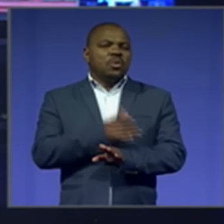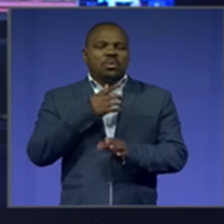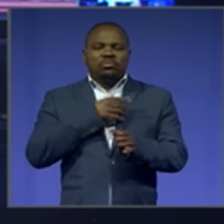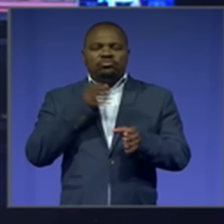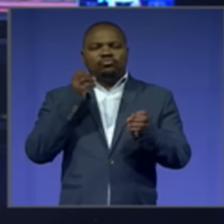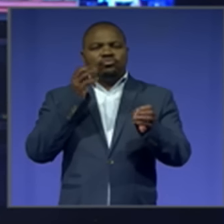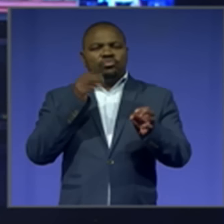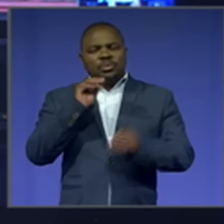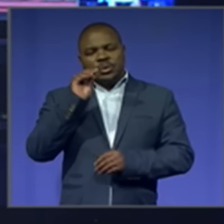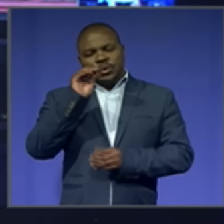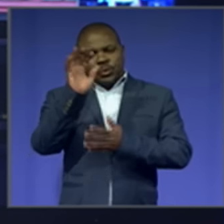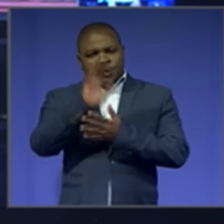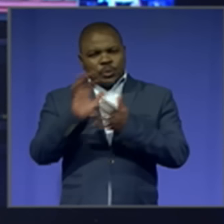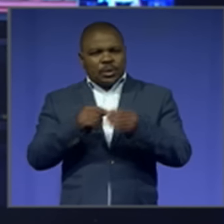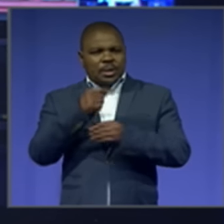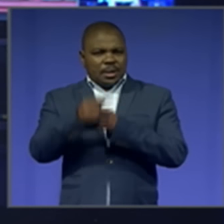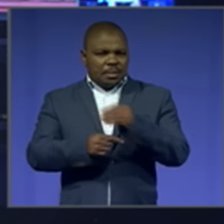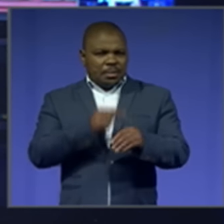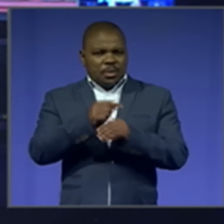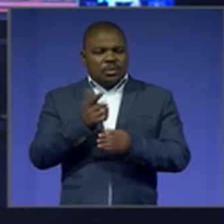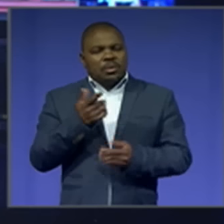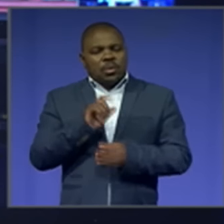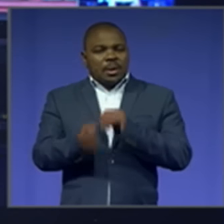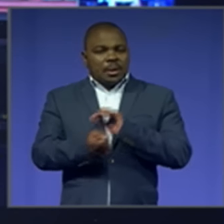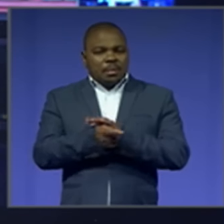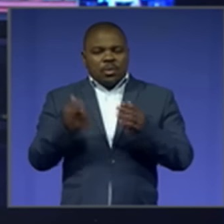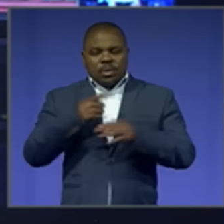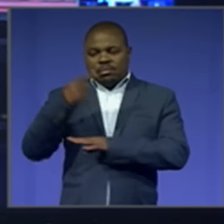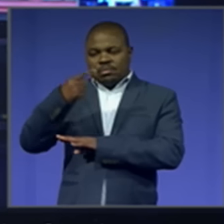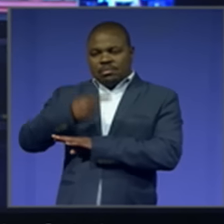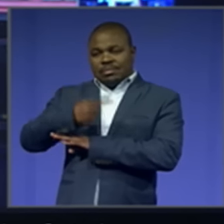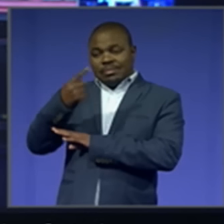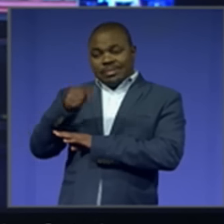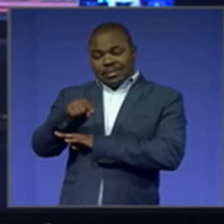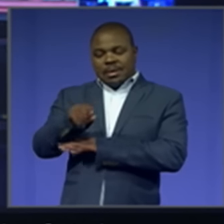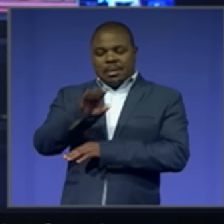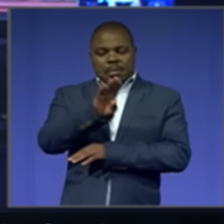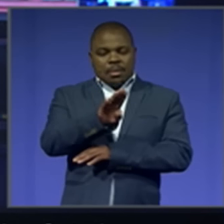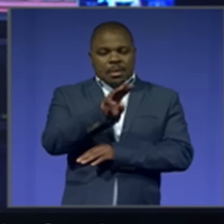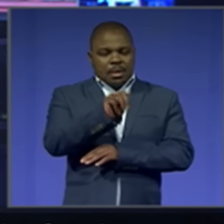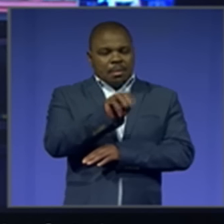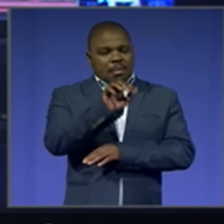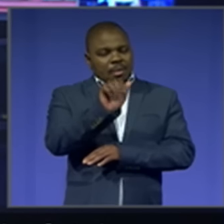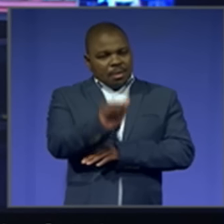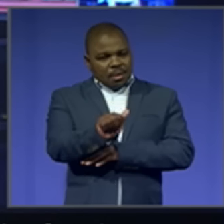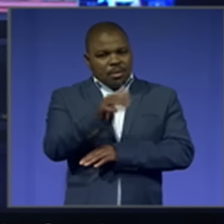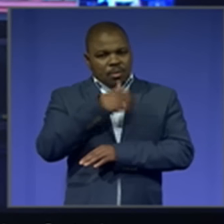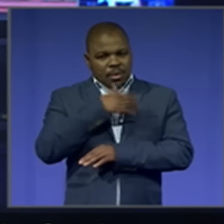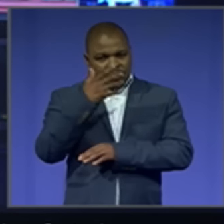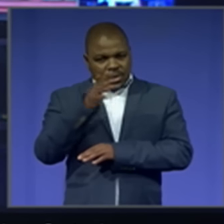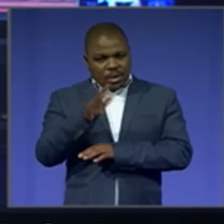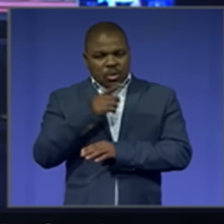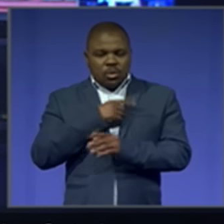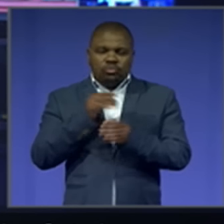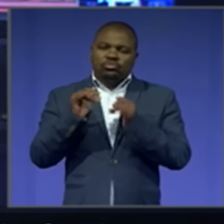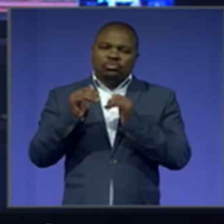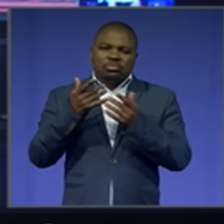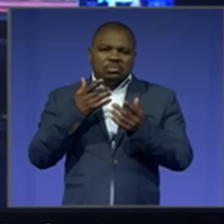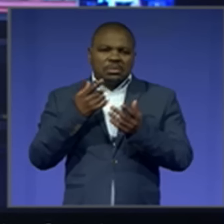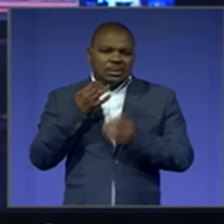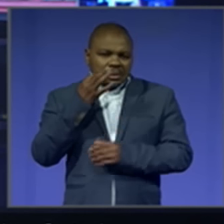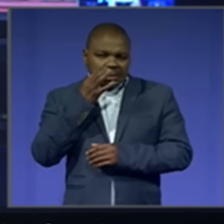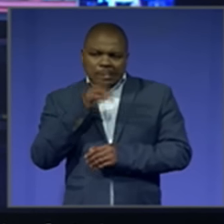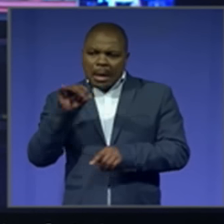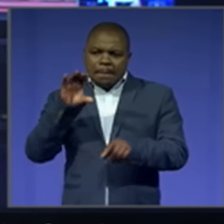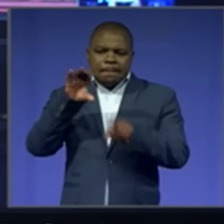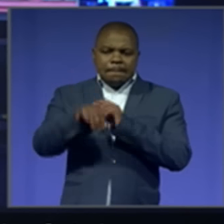re ya mabenkeleng ya ditaba tse etsaetseng jwale re shebile madibo a BMA mo teng re buisaneng ka ho tshwarwa kapa ho fumanwa ha